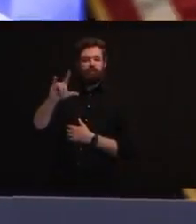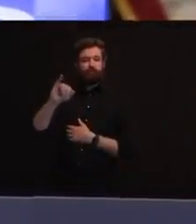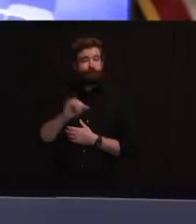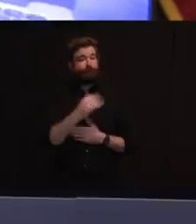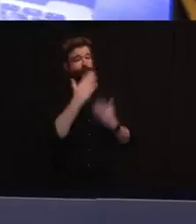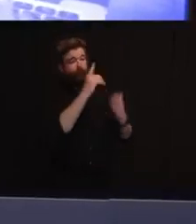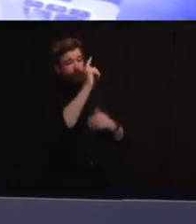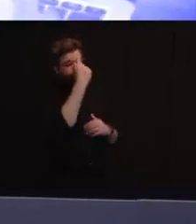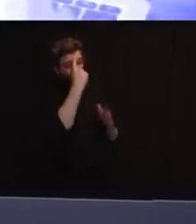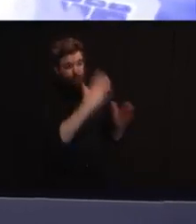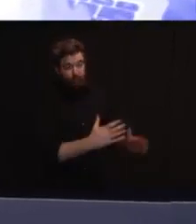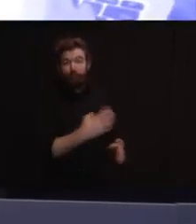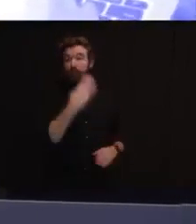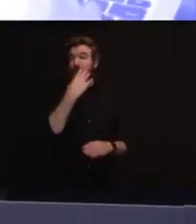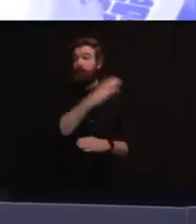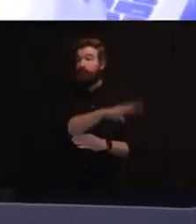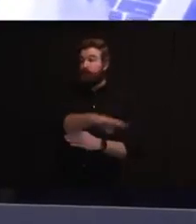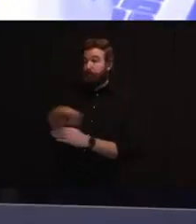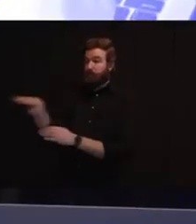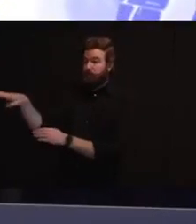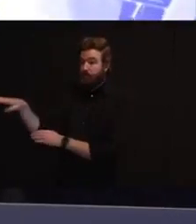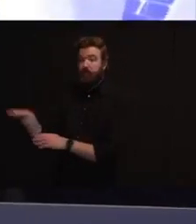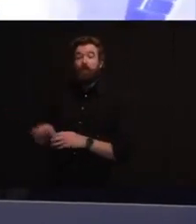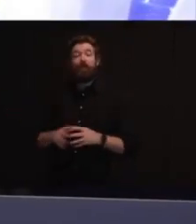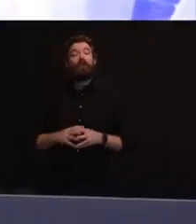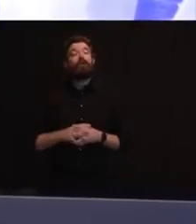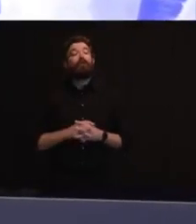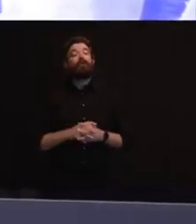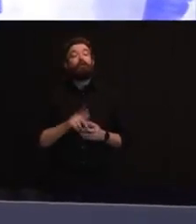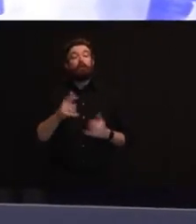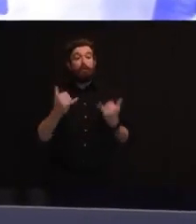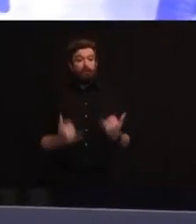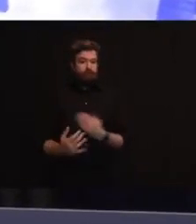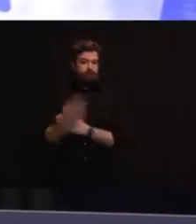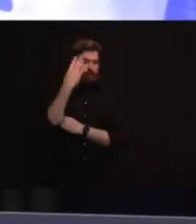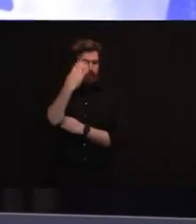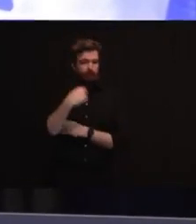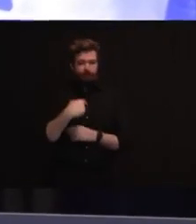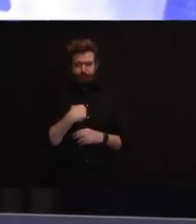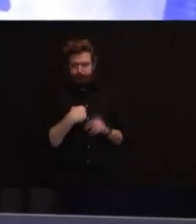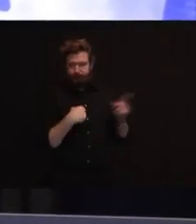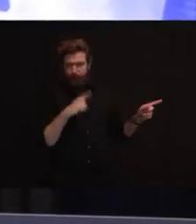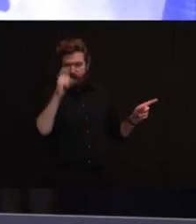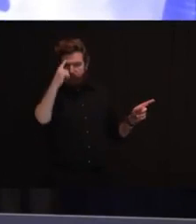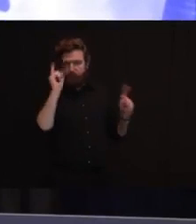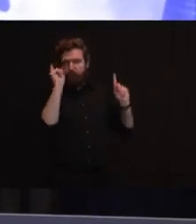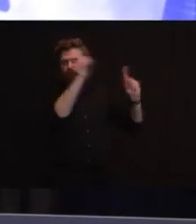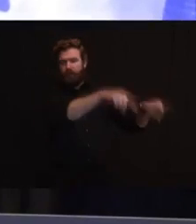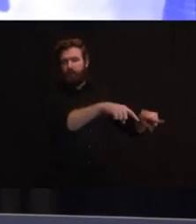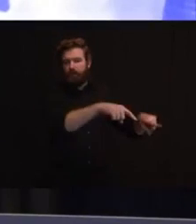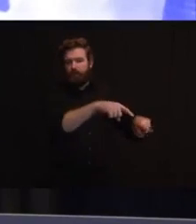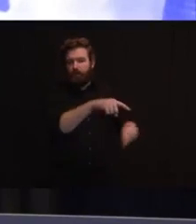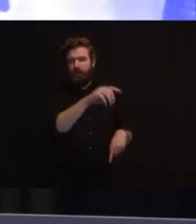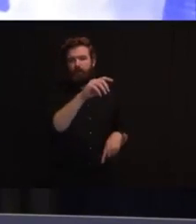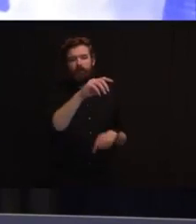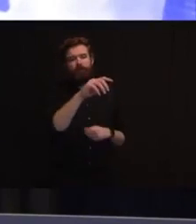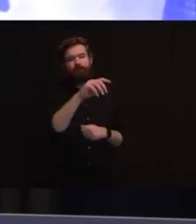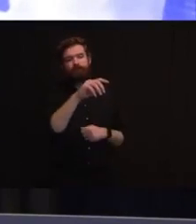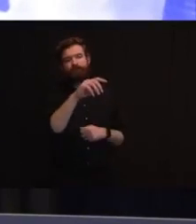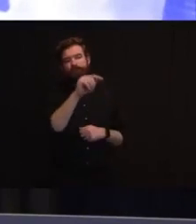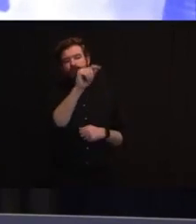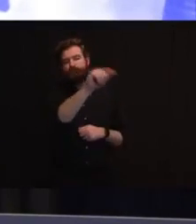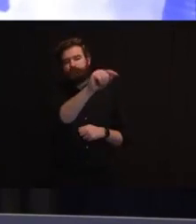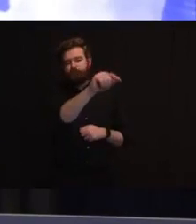afternoon. This morning, the Governor and I joined Middlesex County officials at the opening of a new mega site at